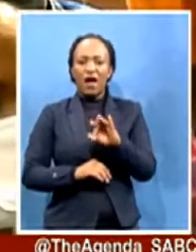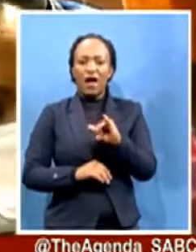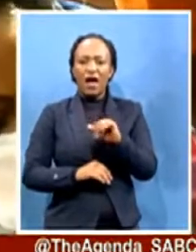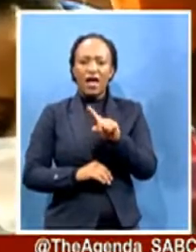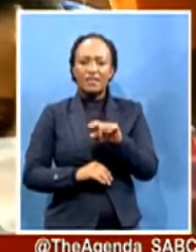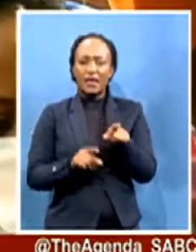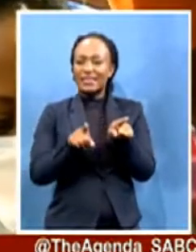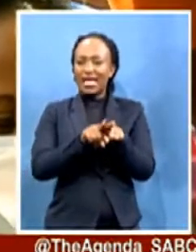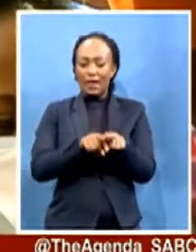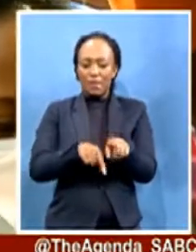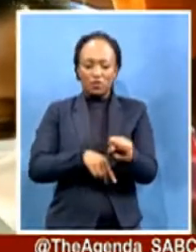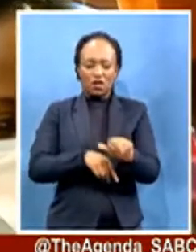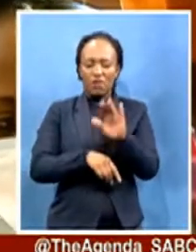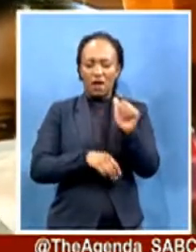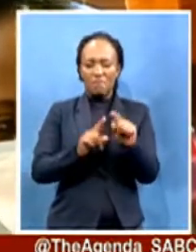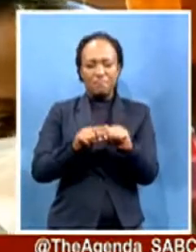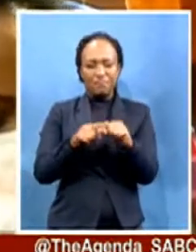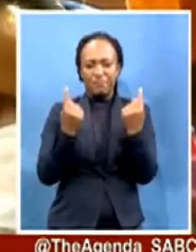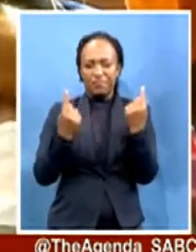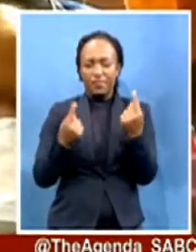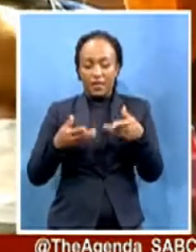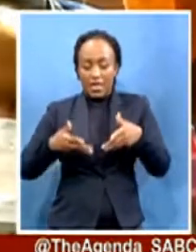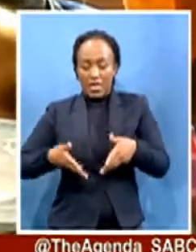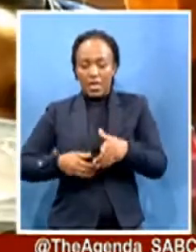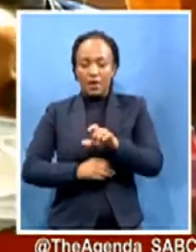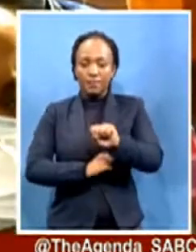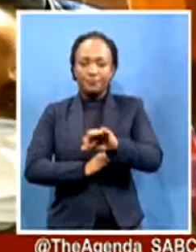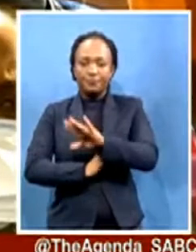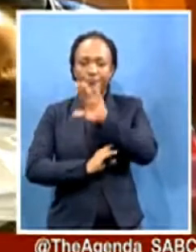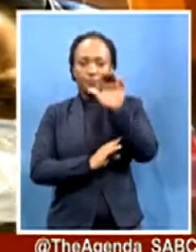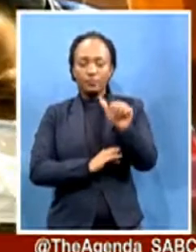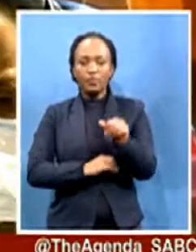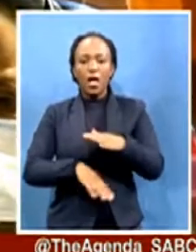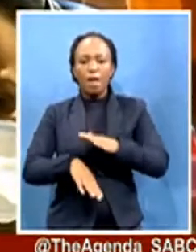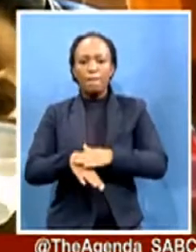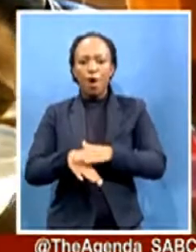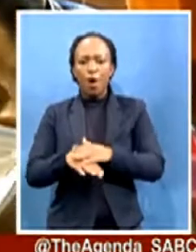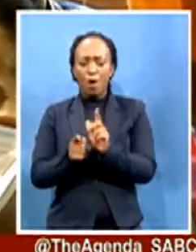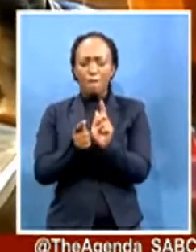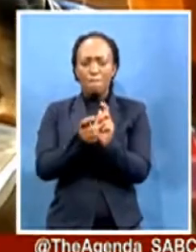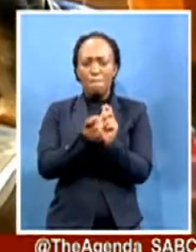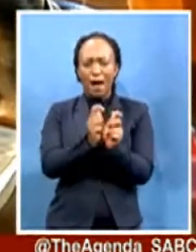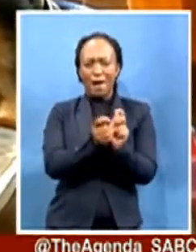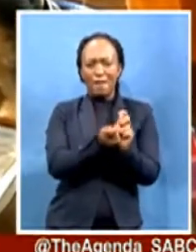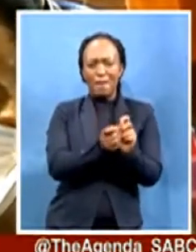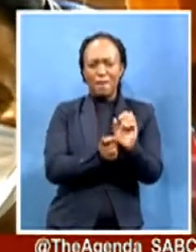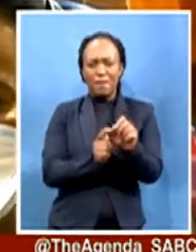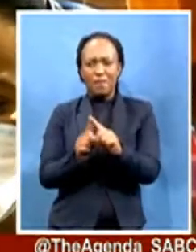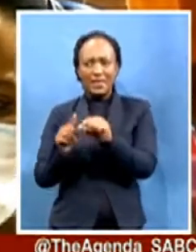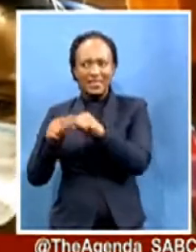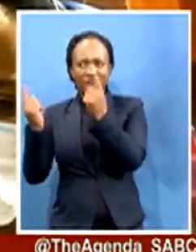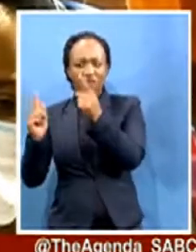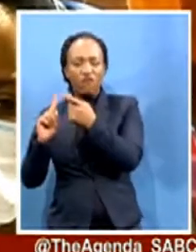in South Africa has got more mutation problems than the one that is in India. But there's a lot of